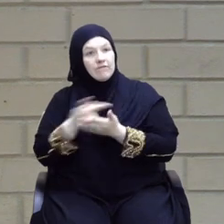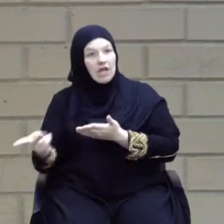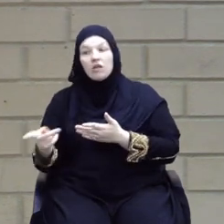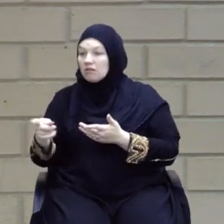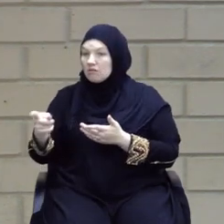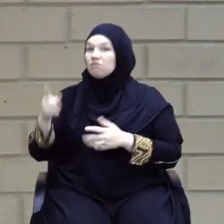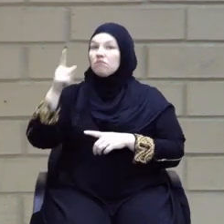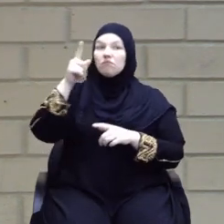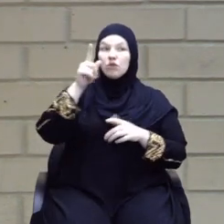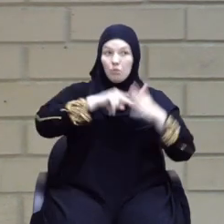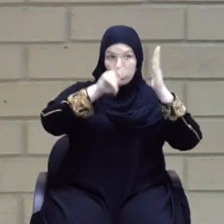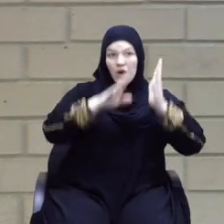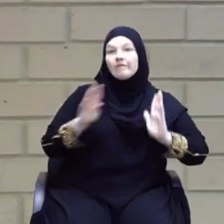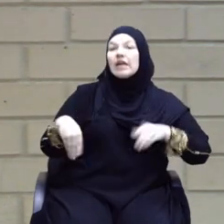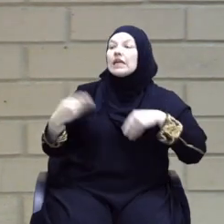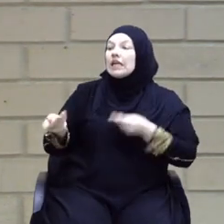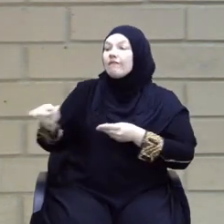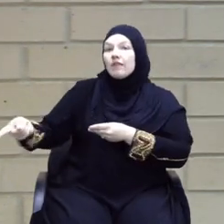Actually, they fixed it.